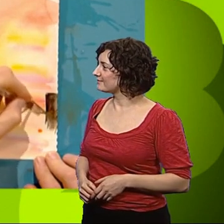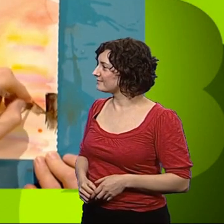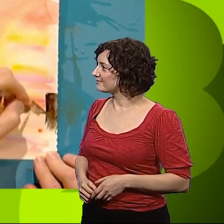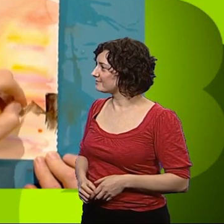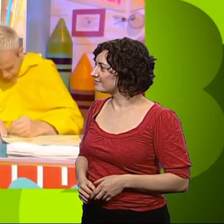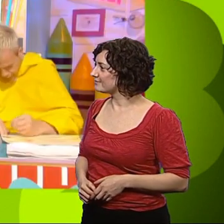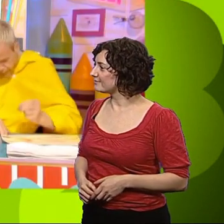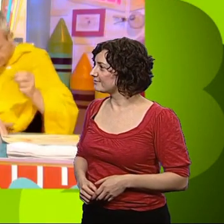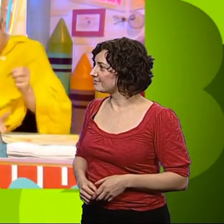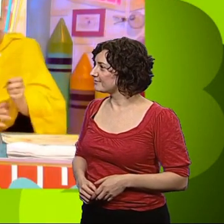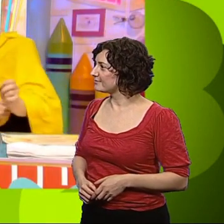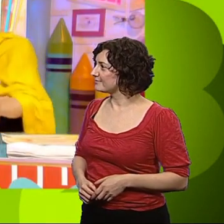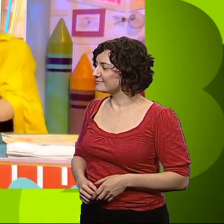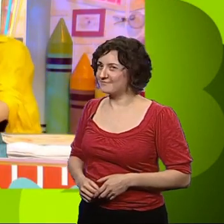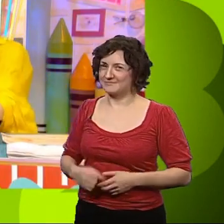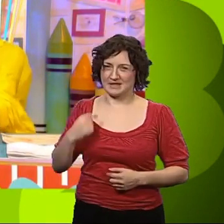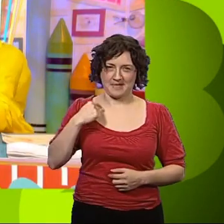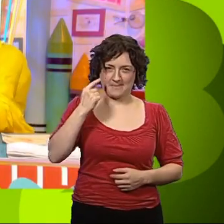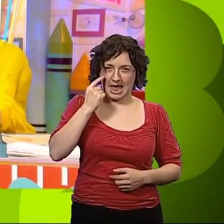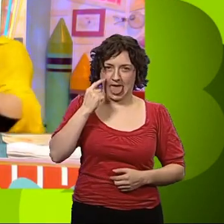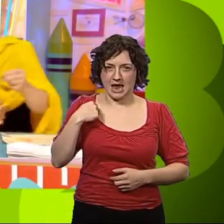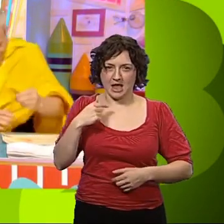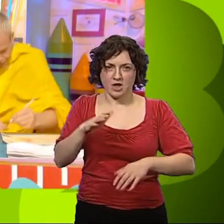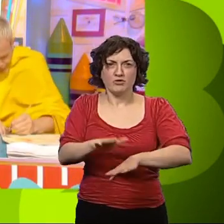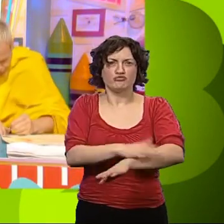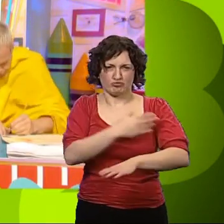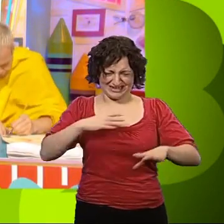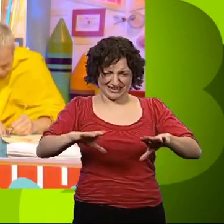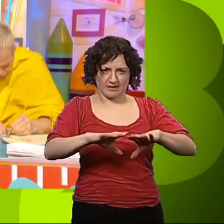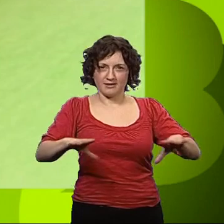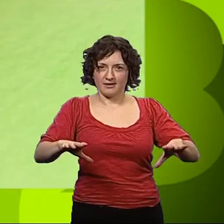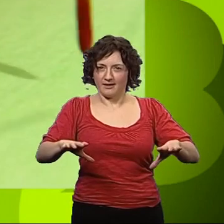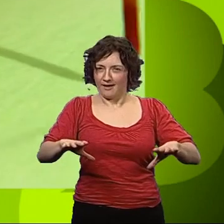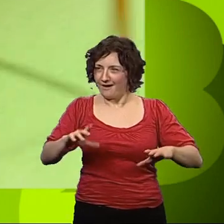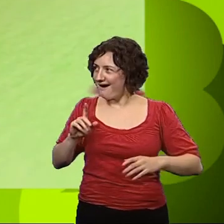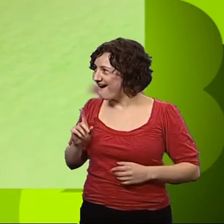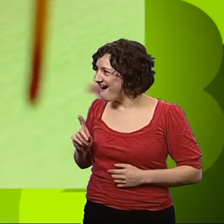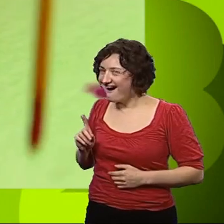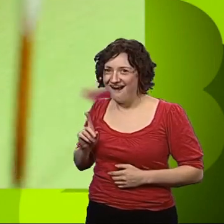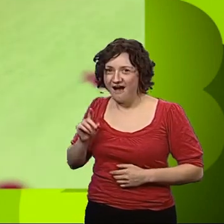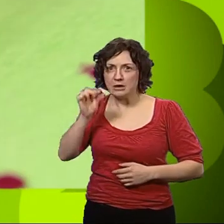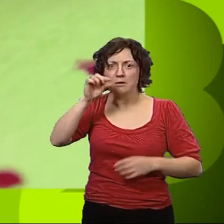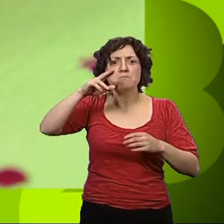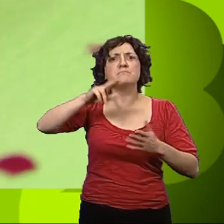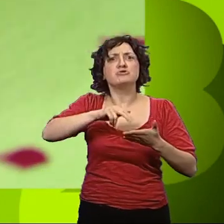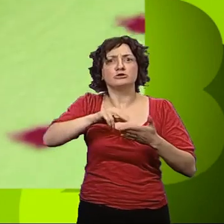Right, I'm going to start putting something on this green grass now with smaller brushes. Look at